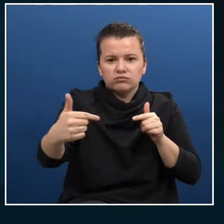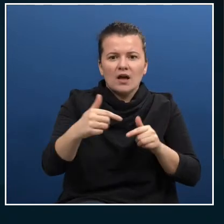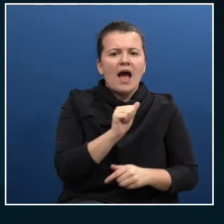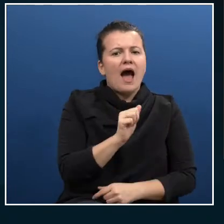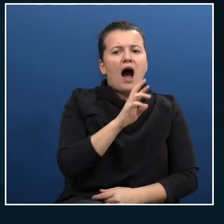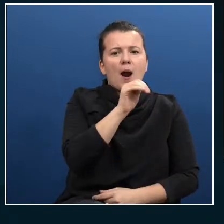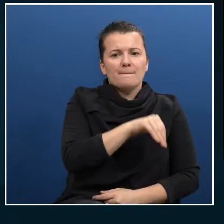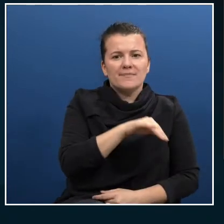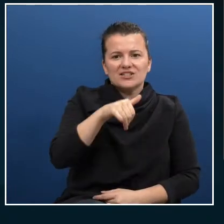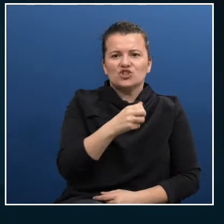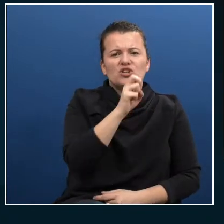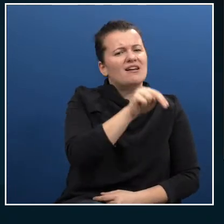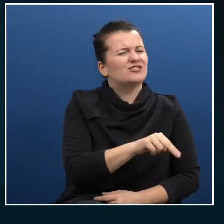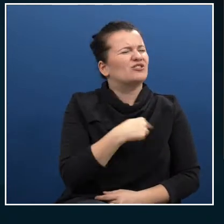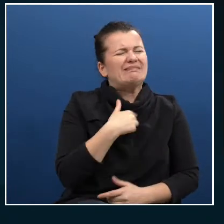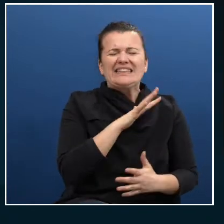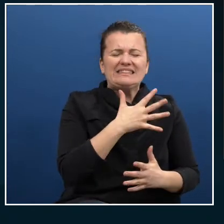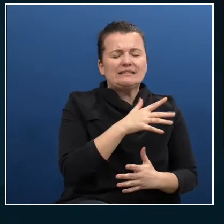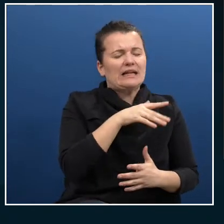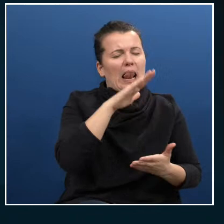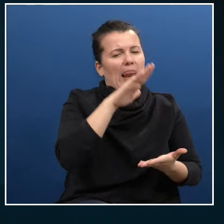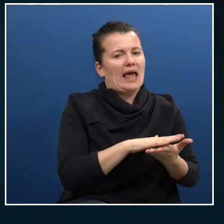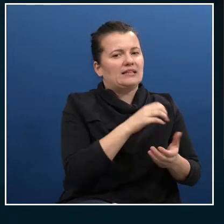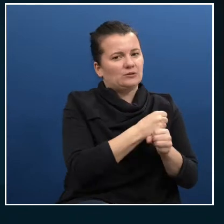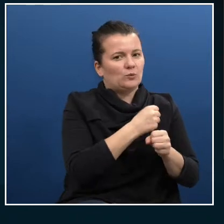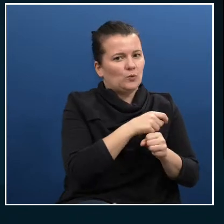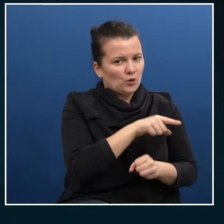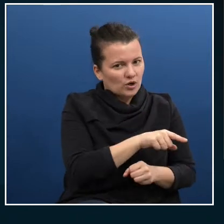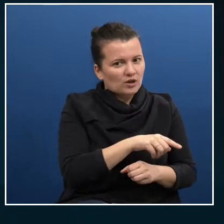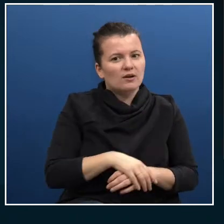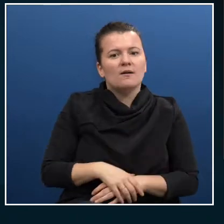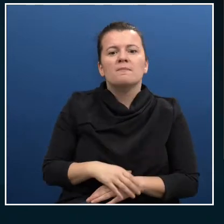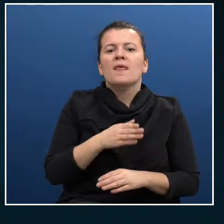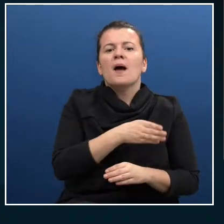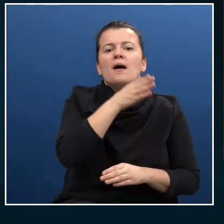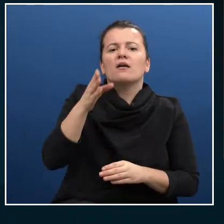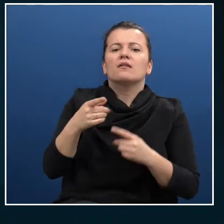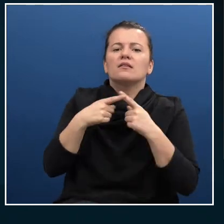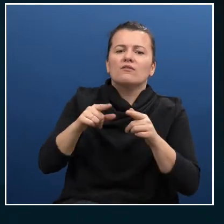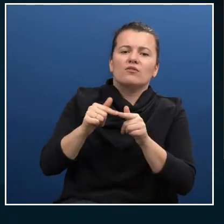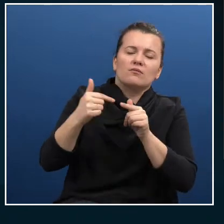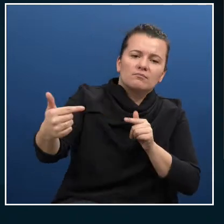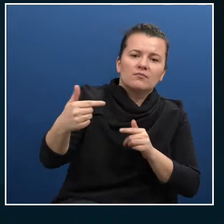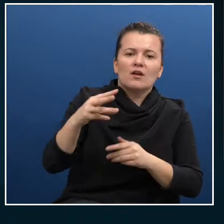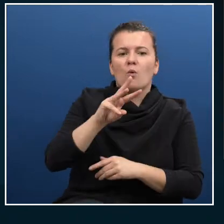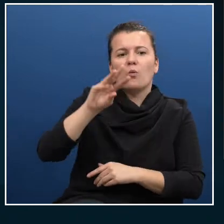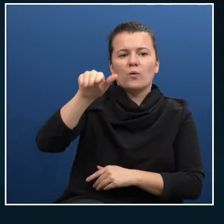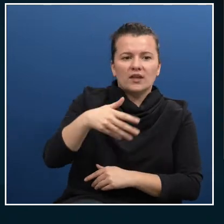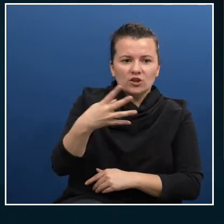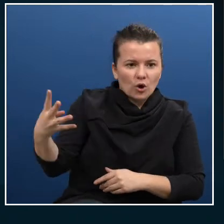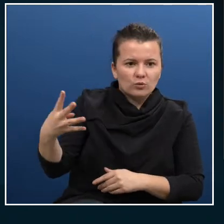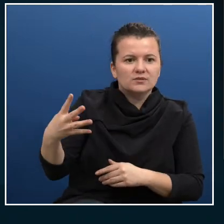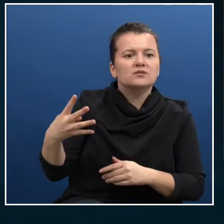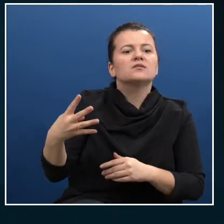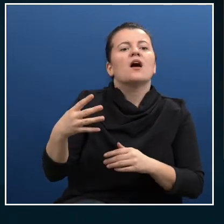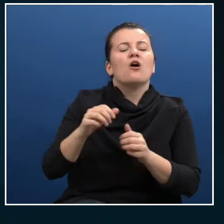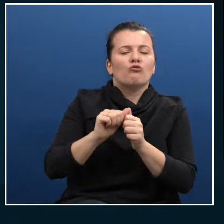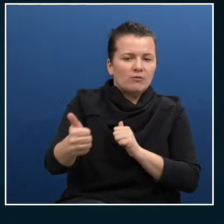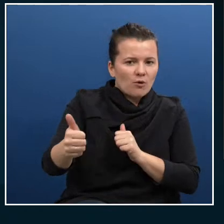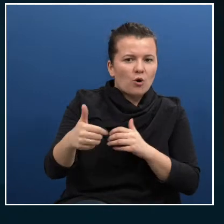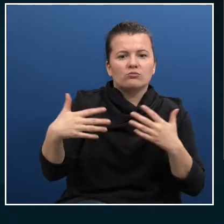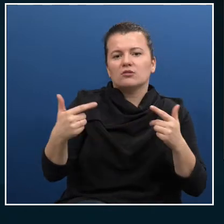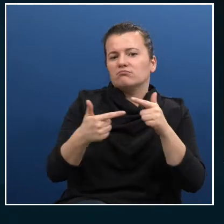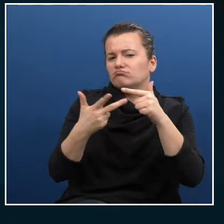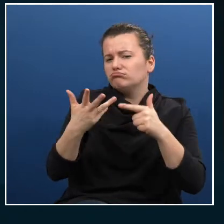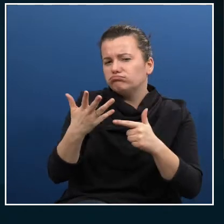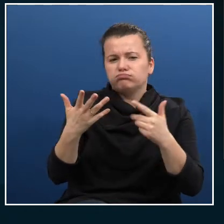JSON space directly, but more in the RDS, VDI, remote app, and of course Windows virtual desktop space. But I